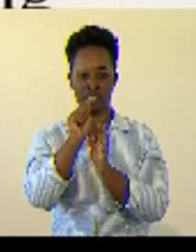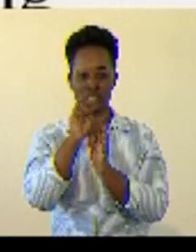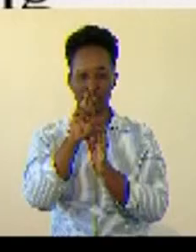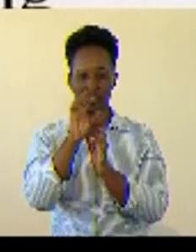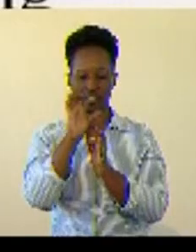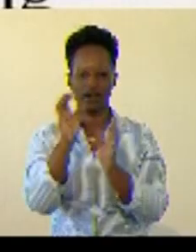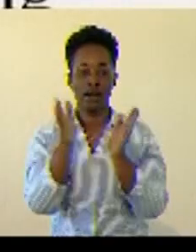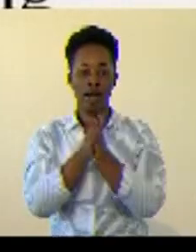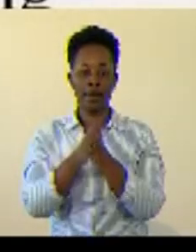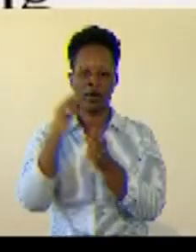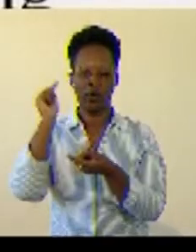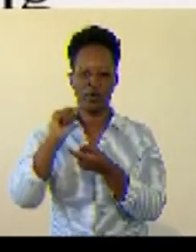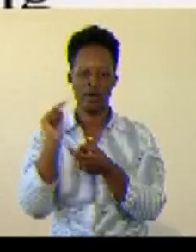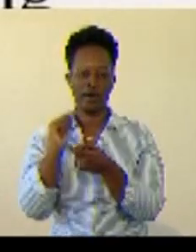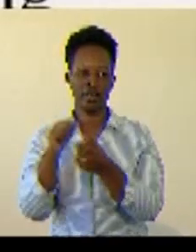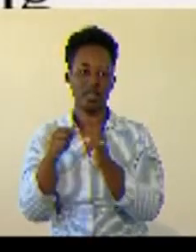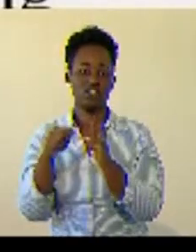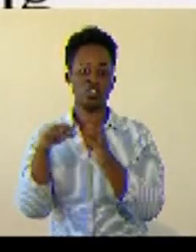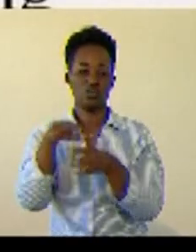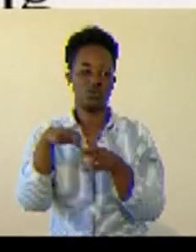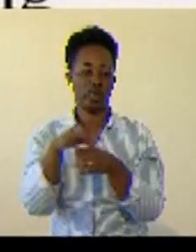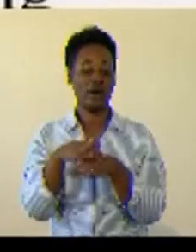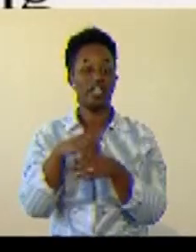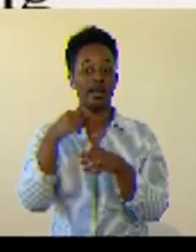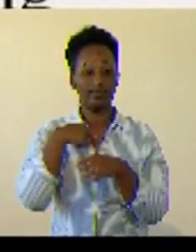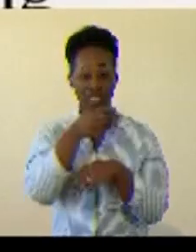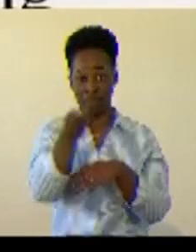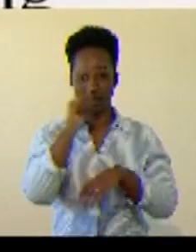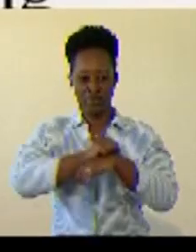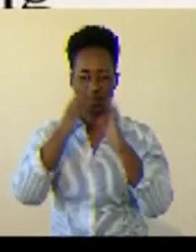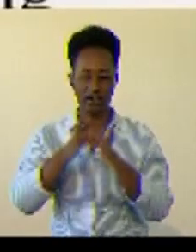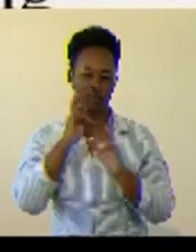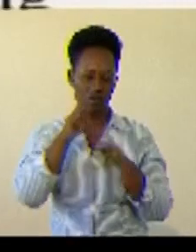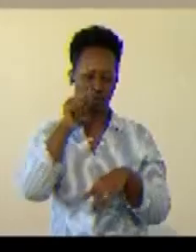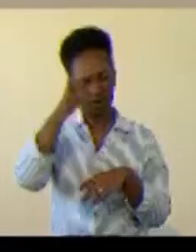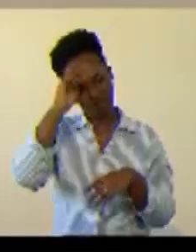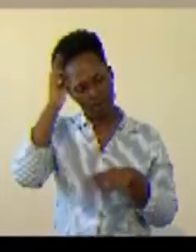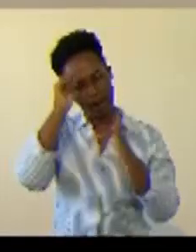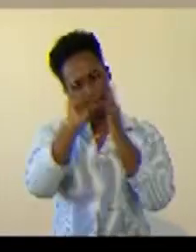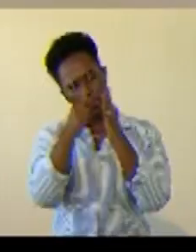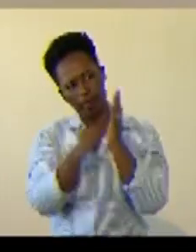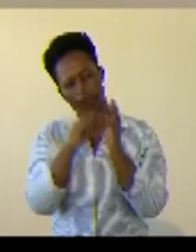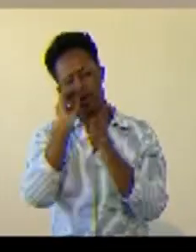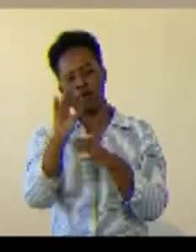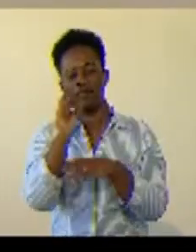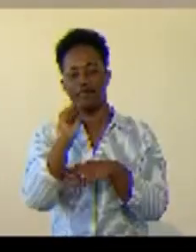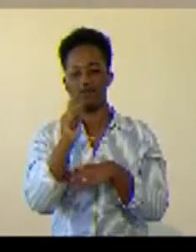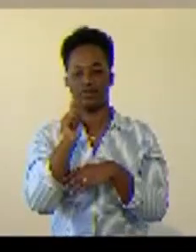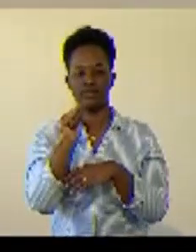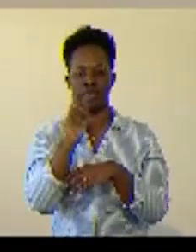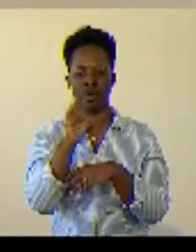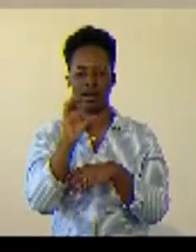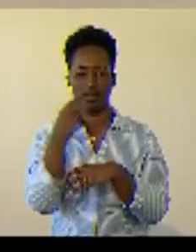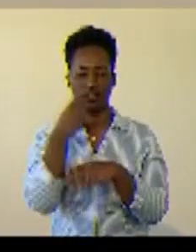the major components of starch and what are the major components of reducing sugars. Let's go through the